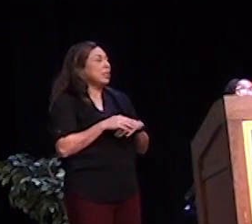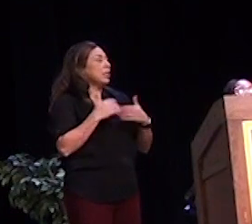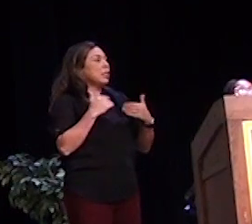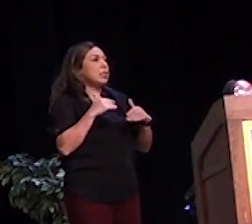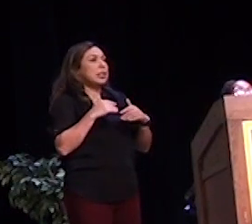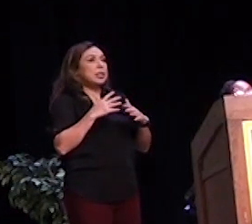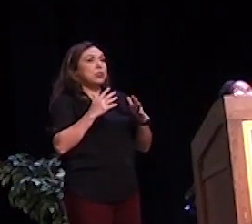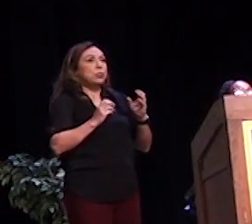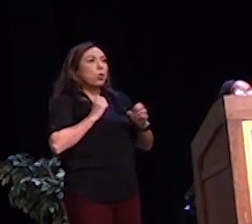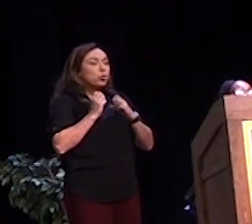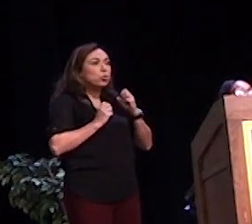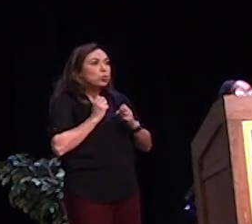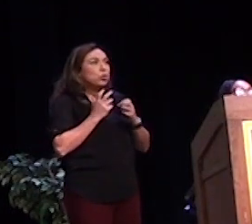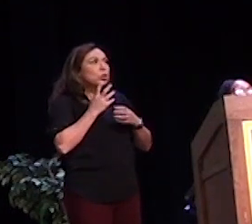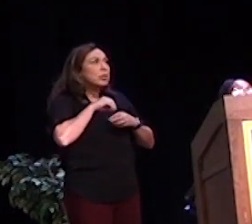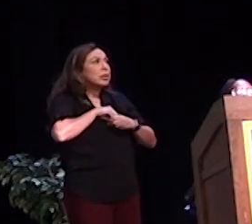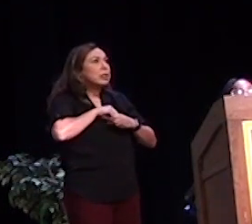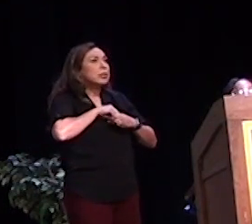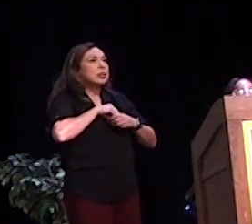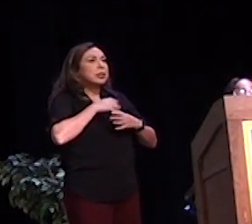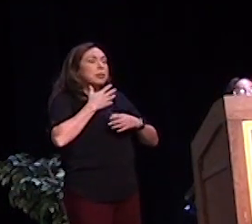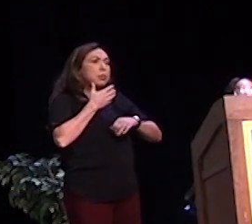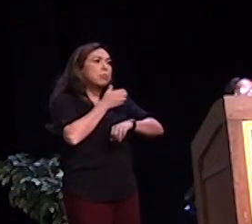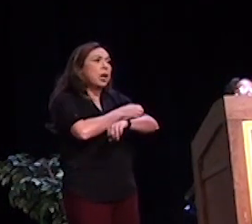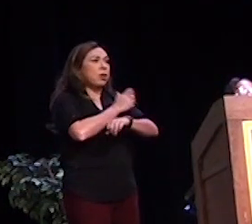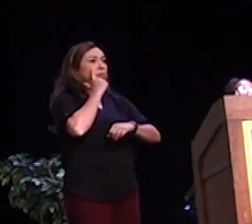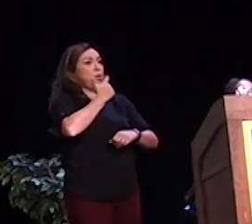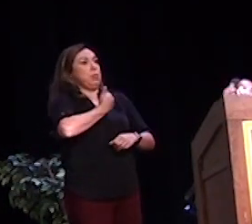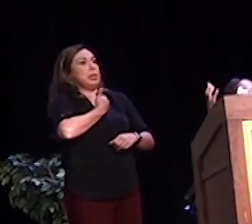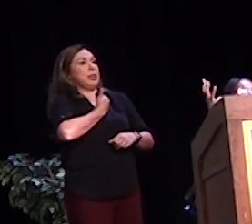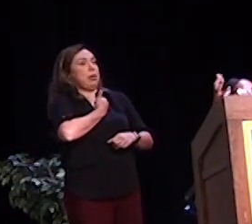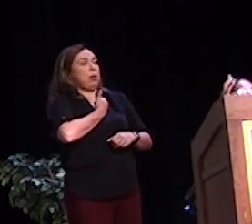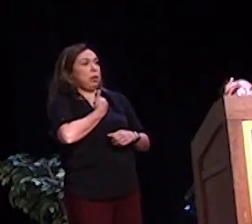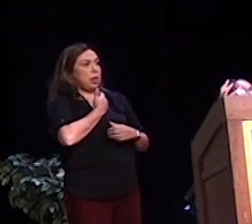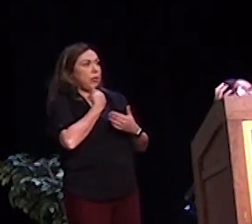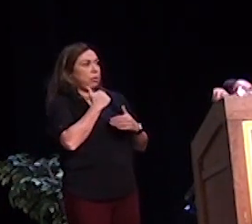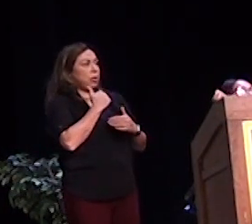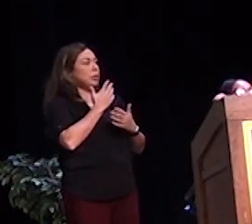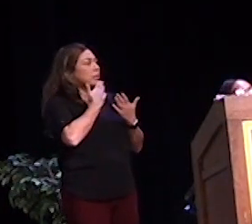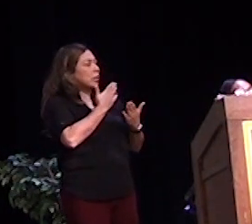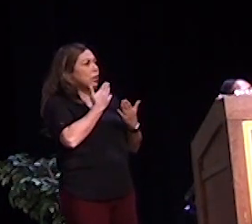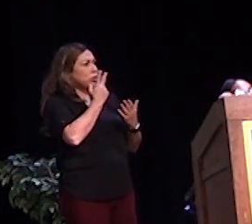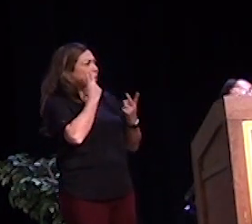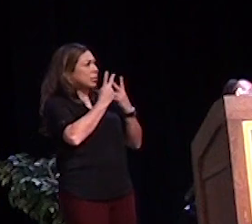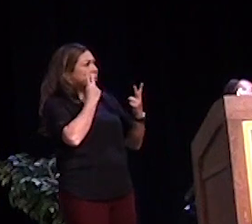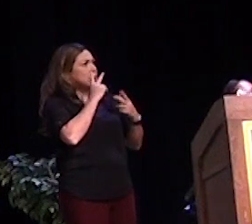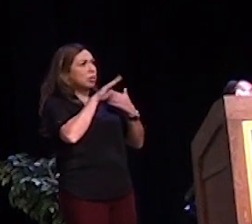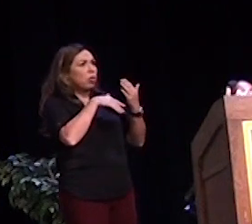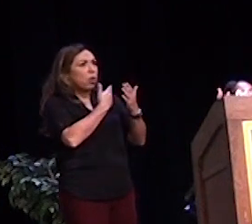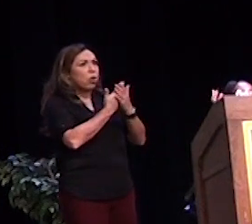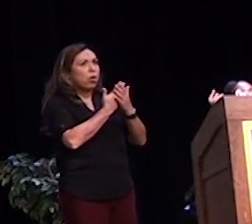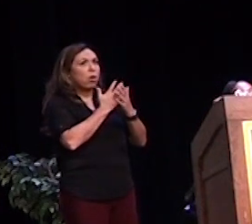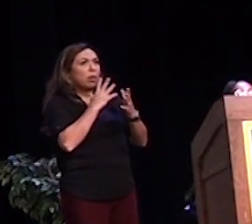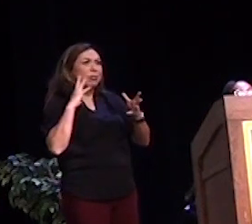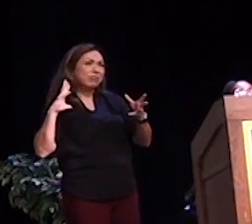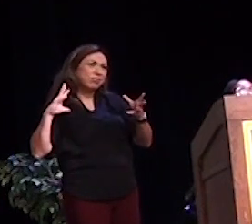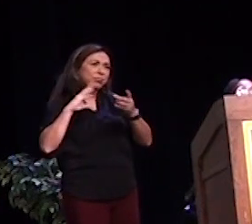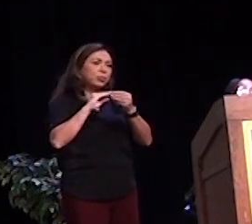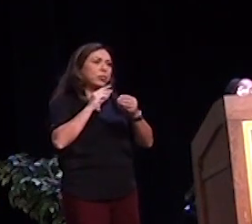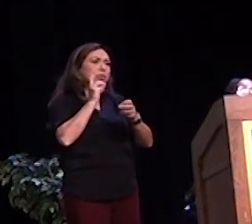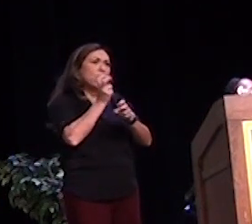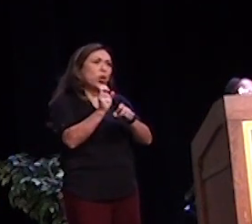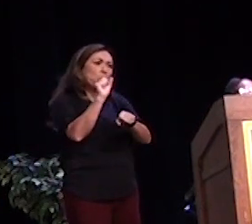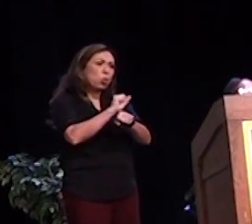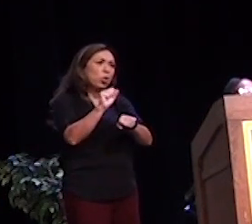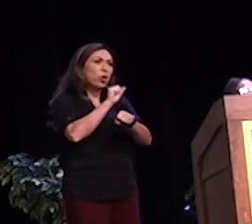has been emotionally powerful for me in a grateful way to see all of the accumulation of all of the